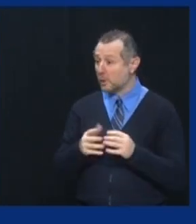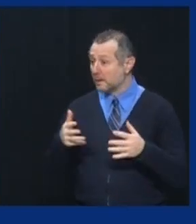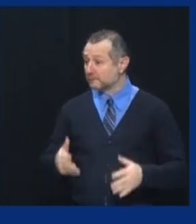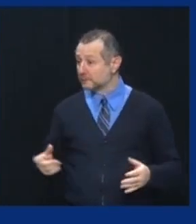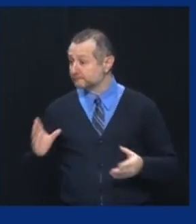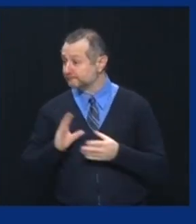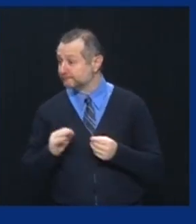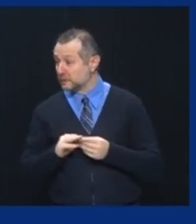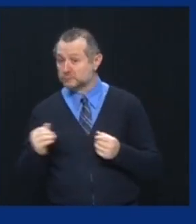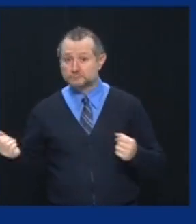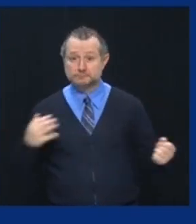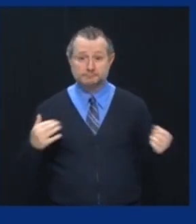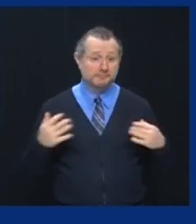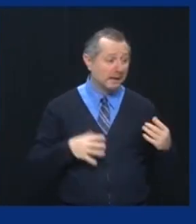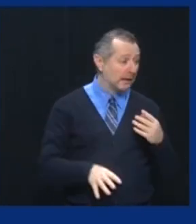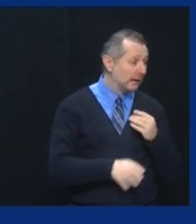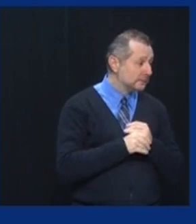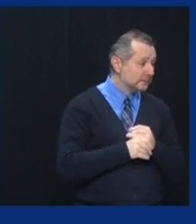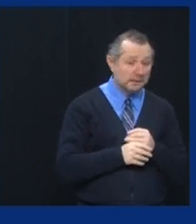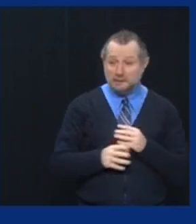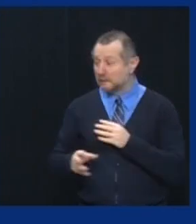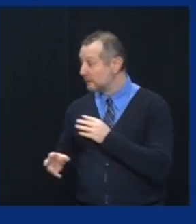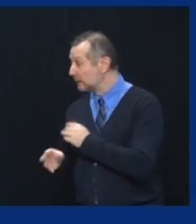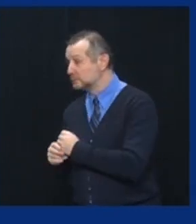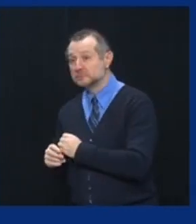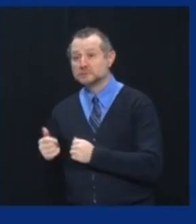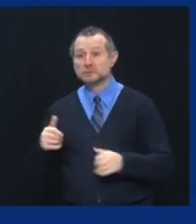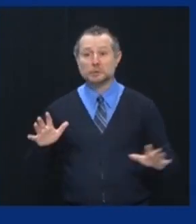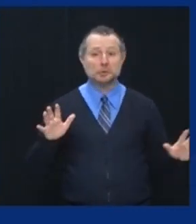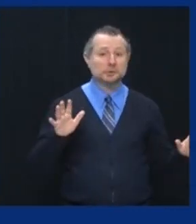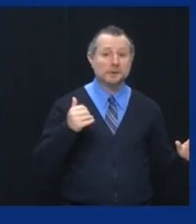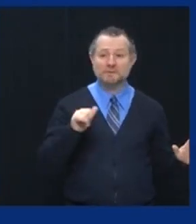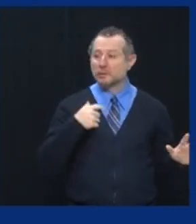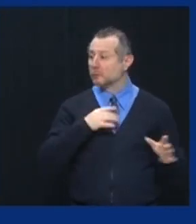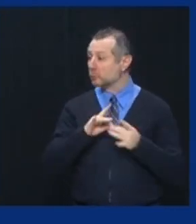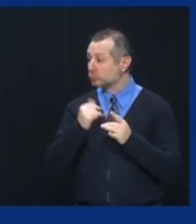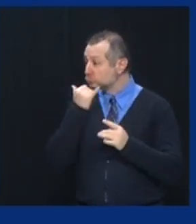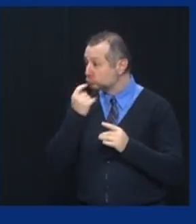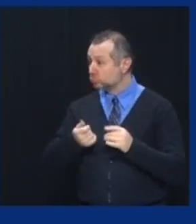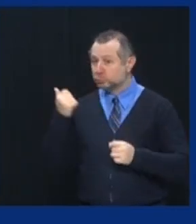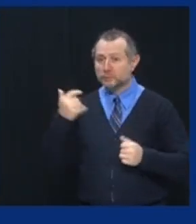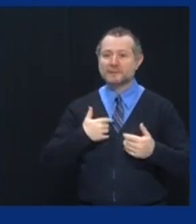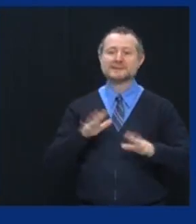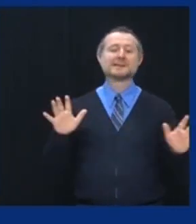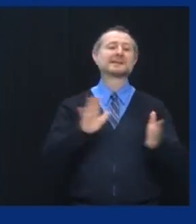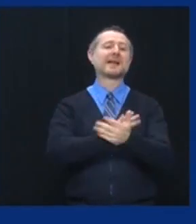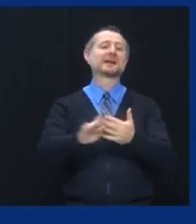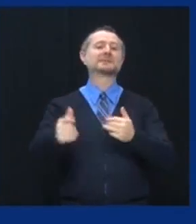Additions, deletions, omissions, commissions? Thank you very much. Have a nice day.